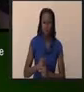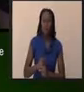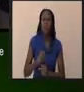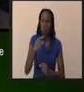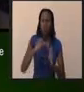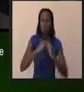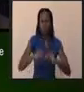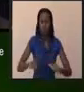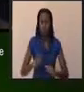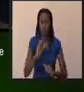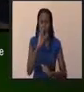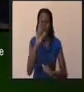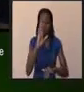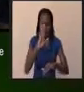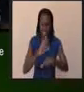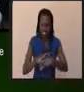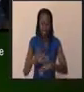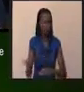phenotype